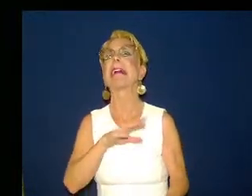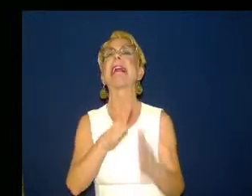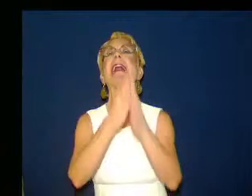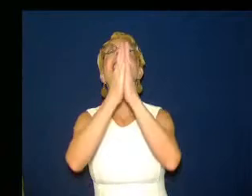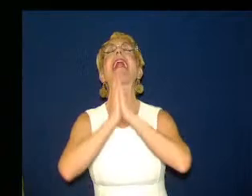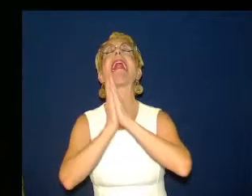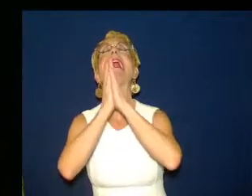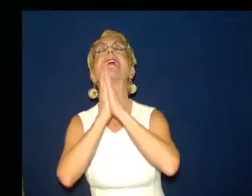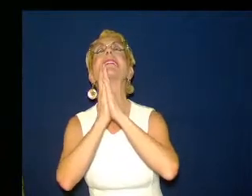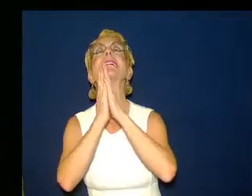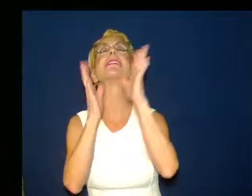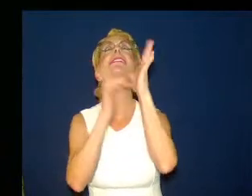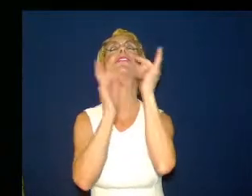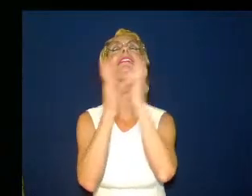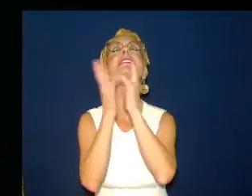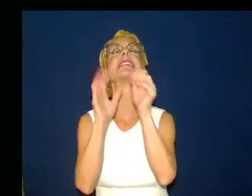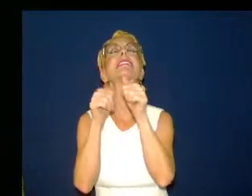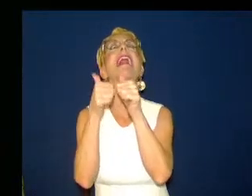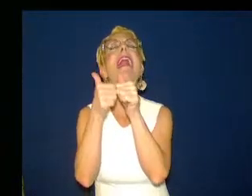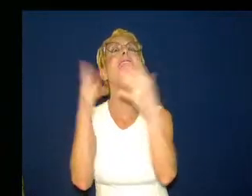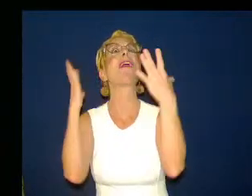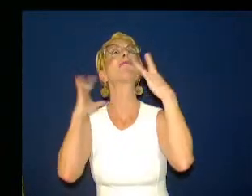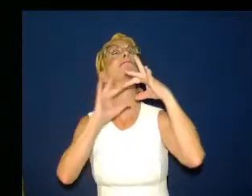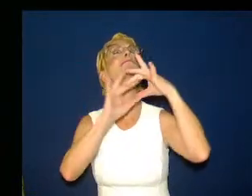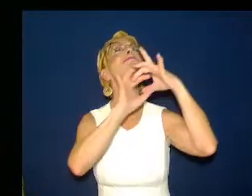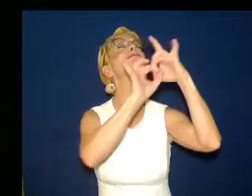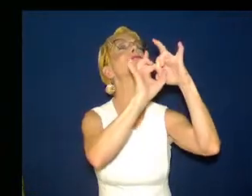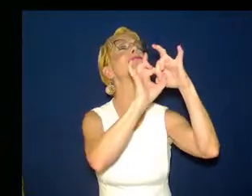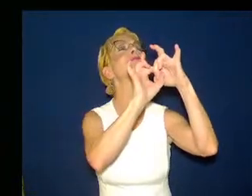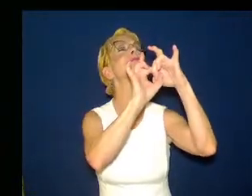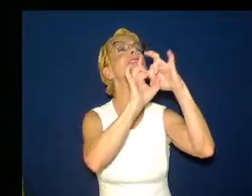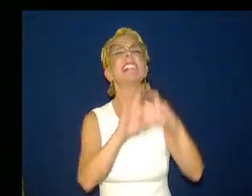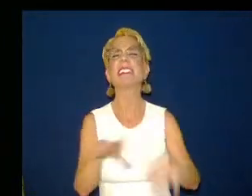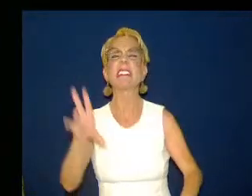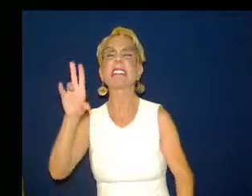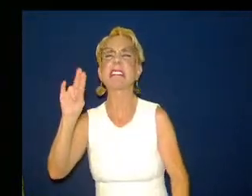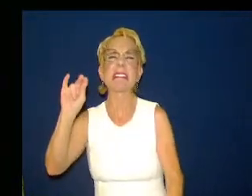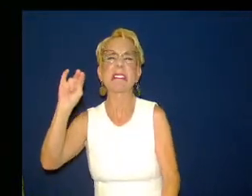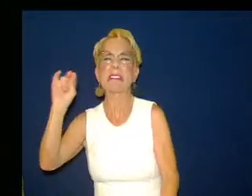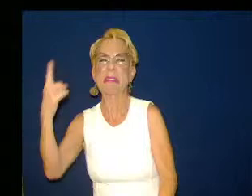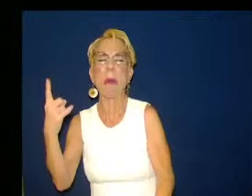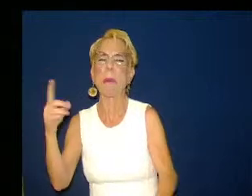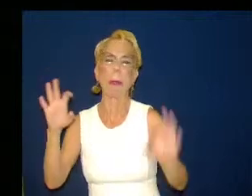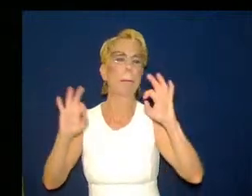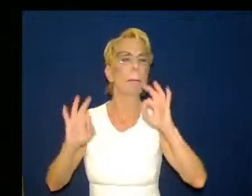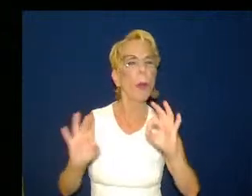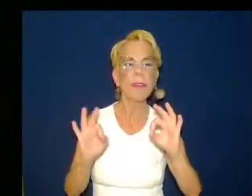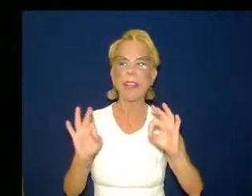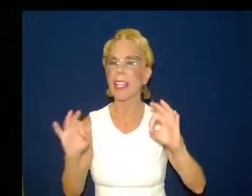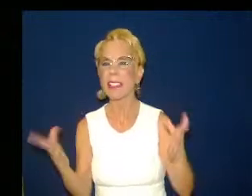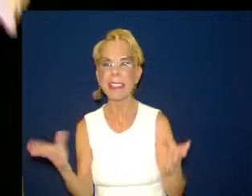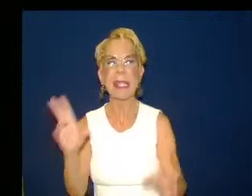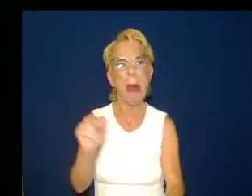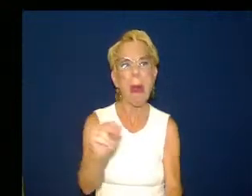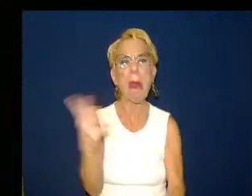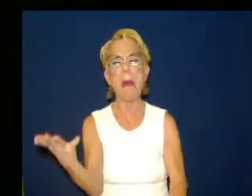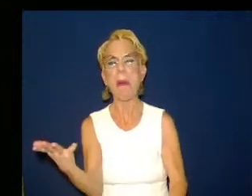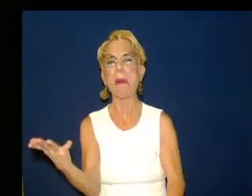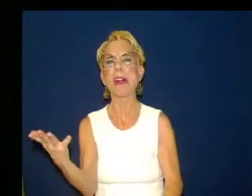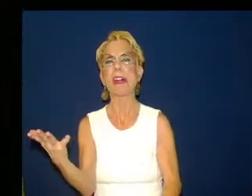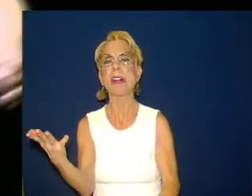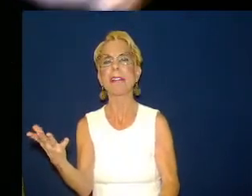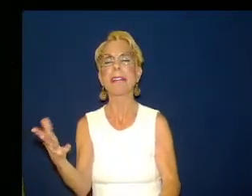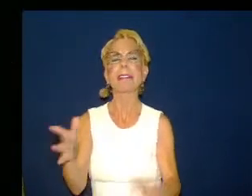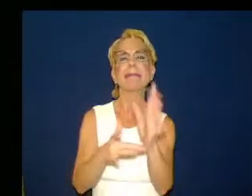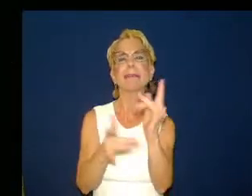Amen. None of us are perfect. I can tell you I'm not perfect, but as soon as I realize I'm not, I'm going to get on my knees